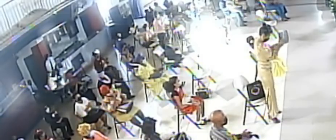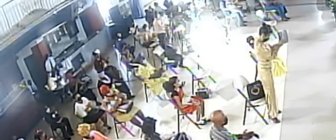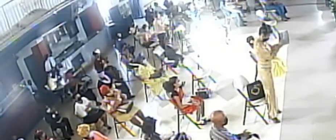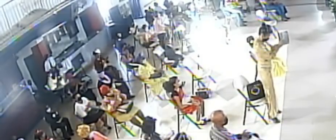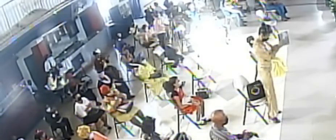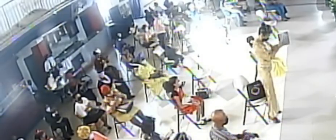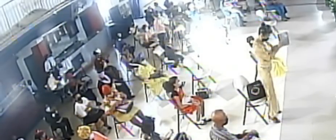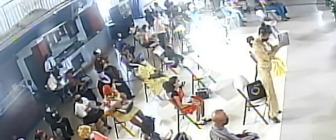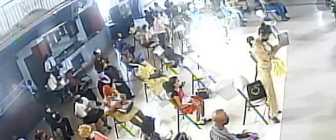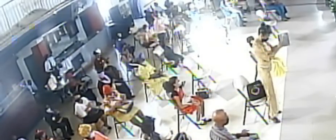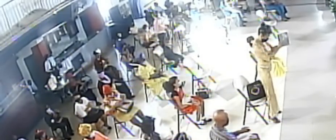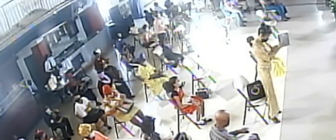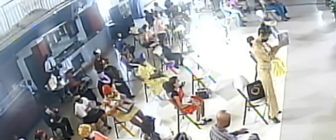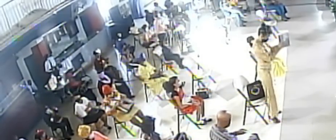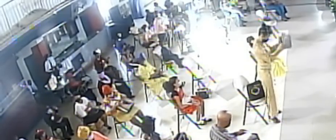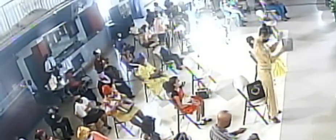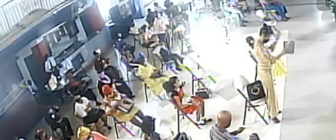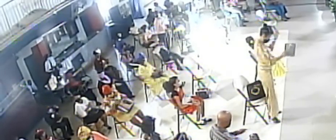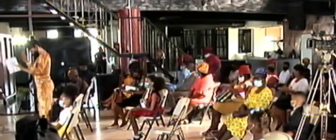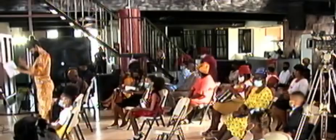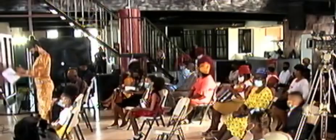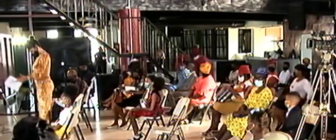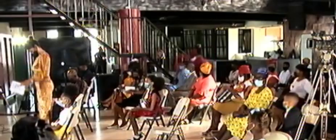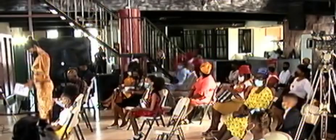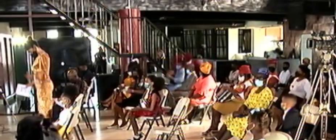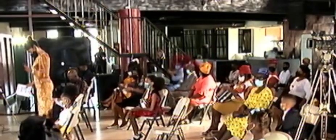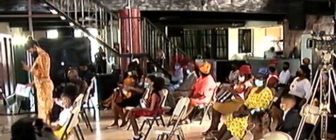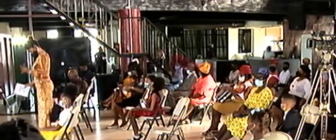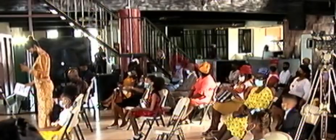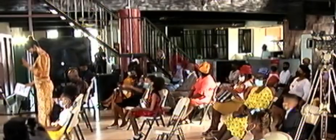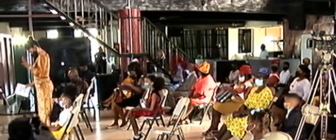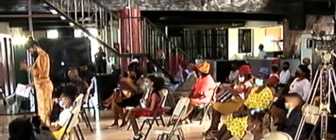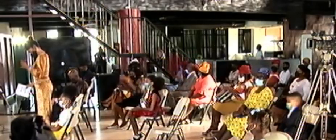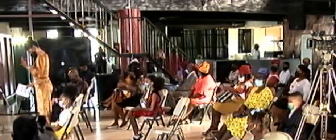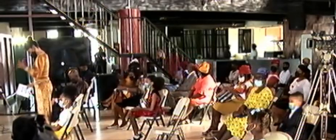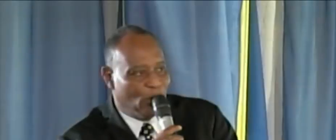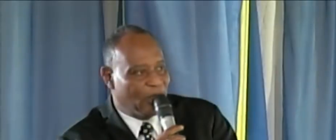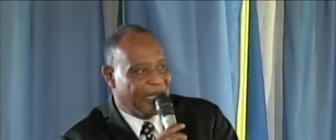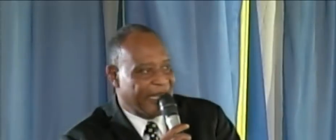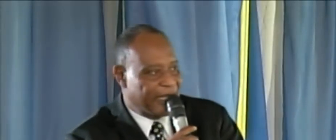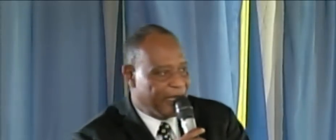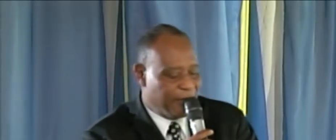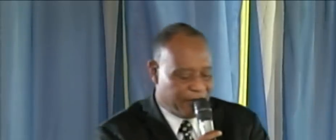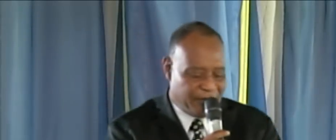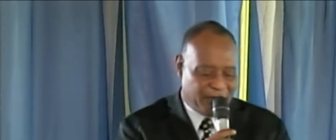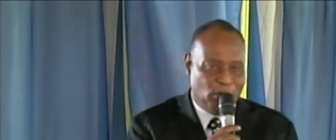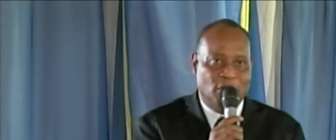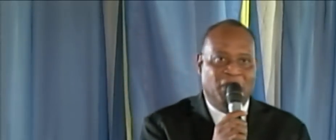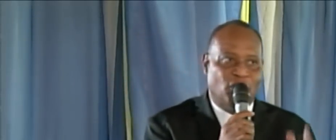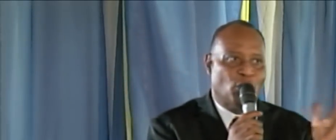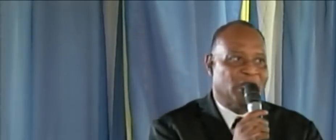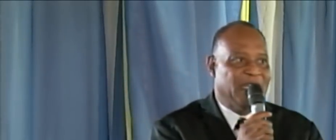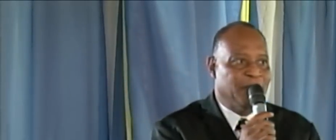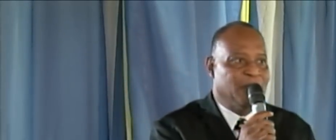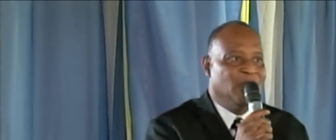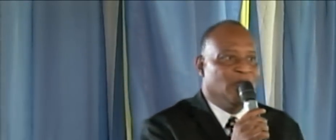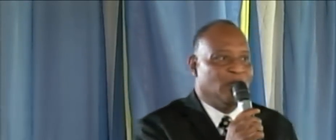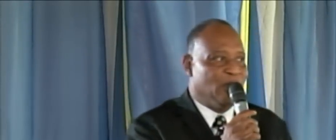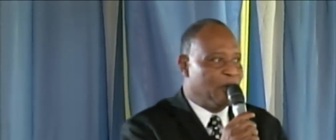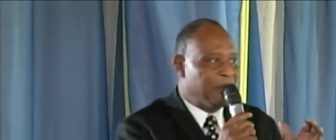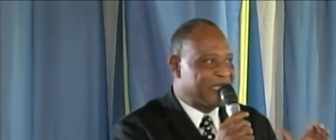Great God he is, great Savior he is, altogether lovely, none like him, none before